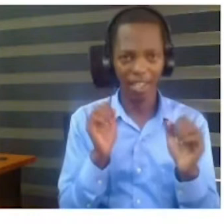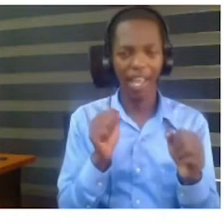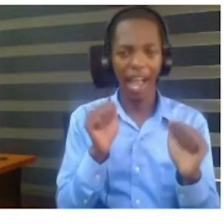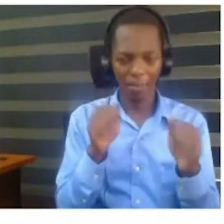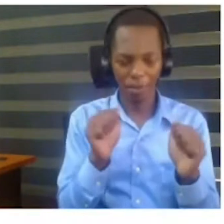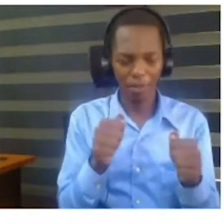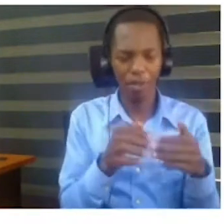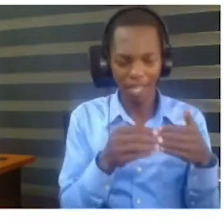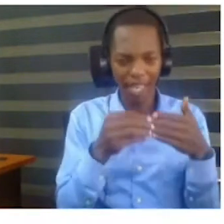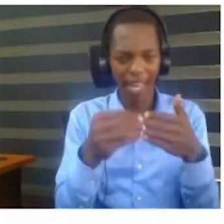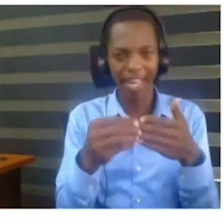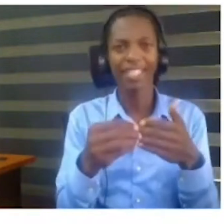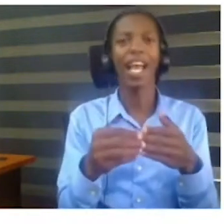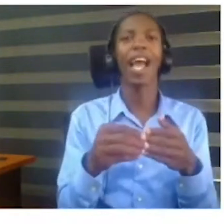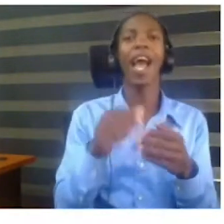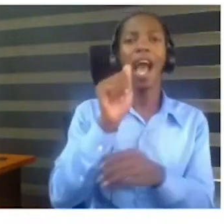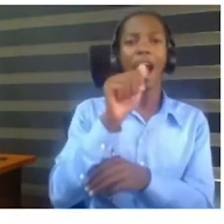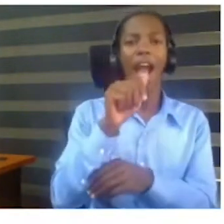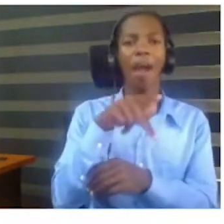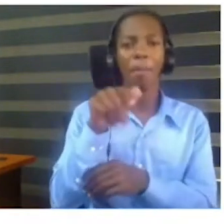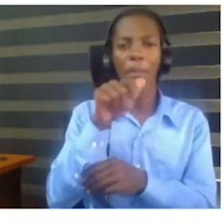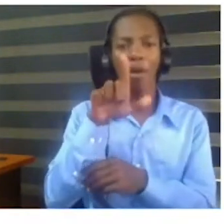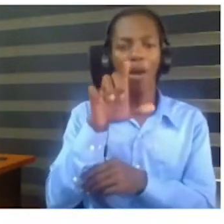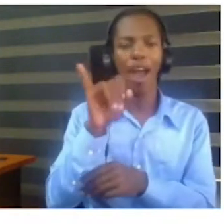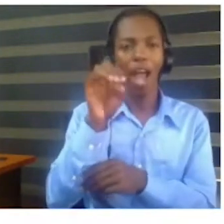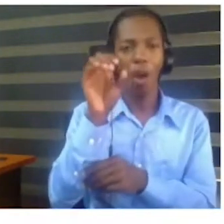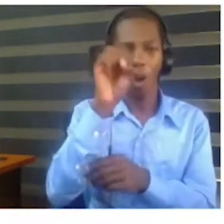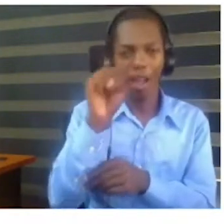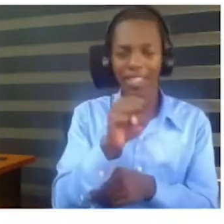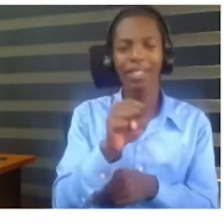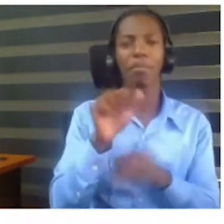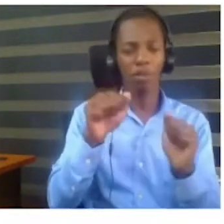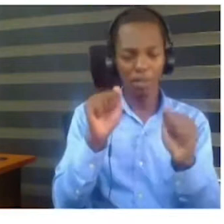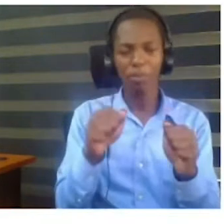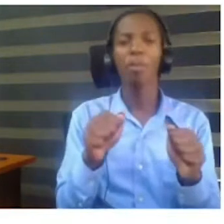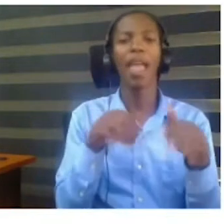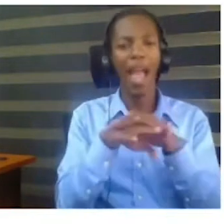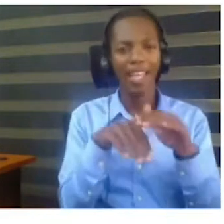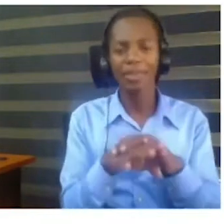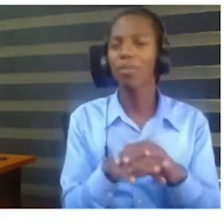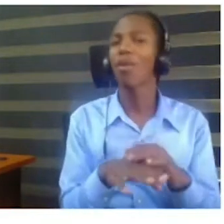Apple iOS Accessibility Guidelines. We need more tech developers